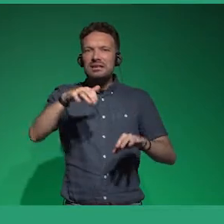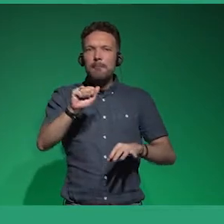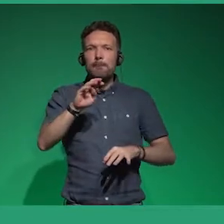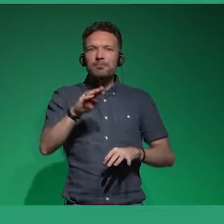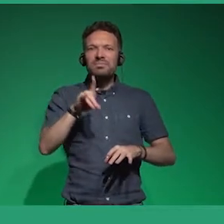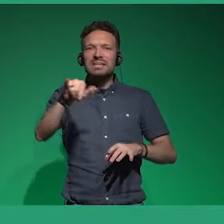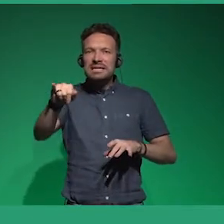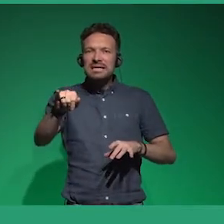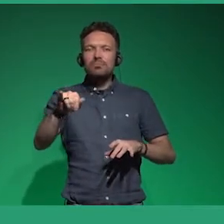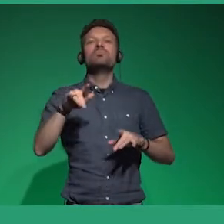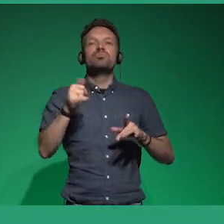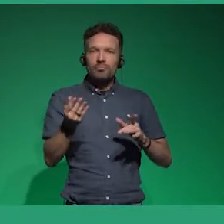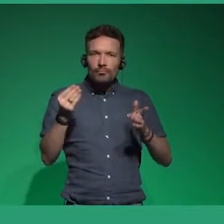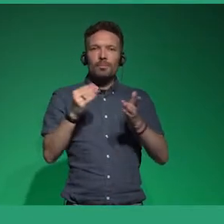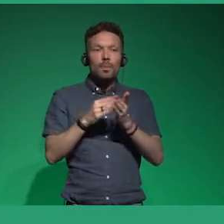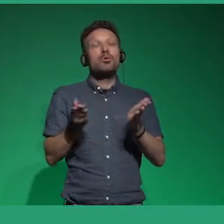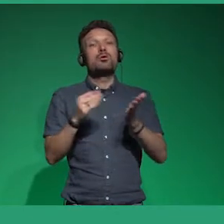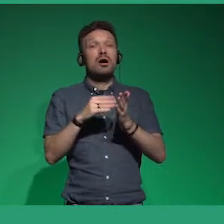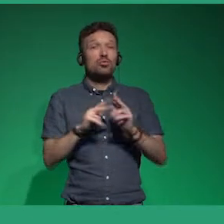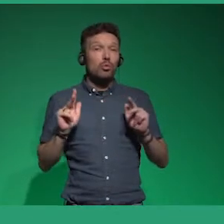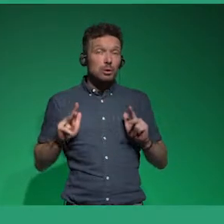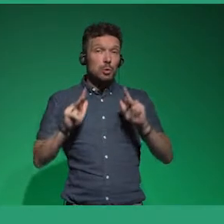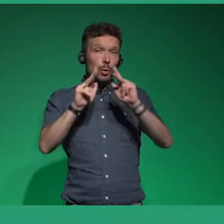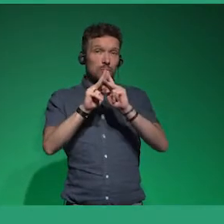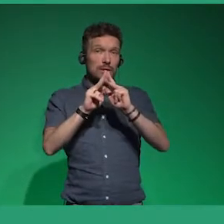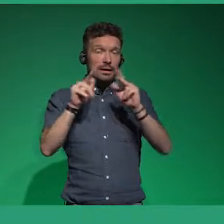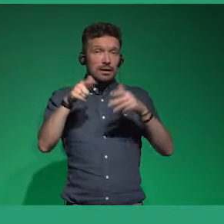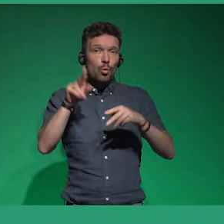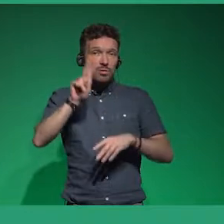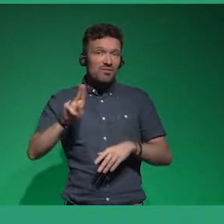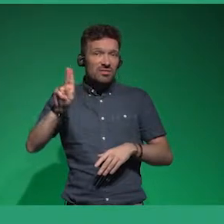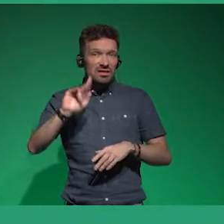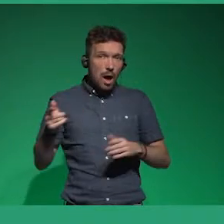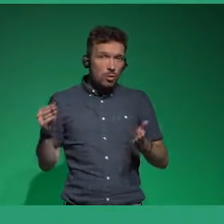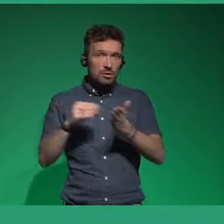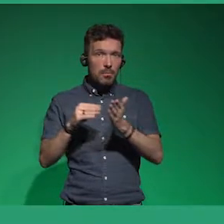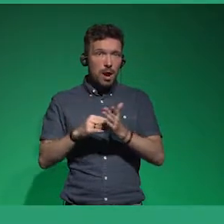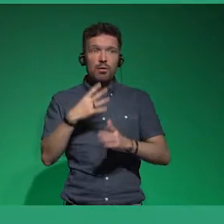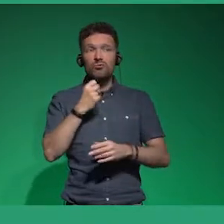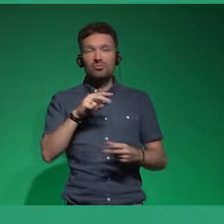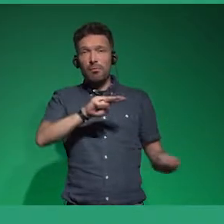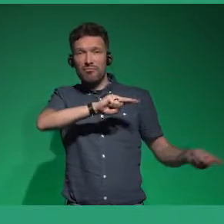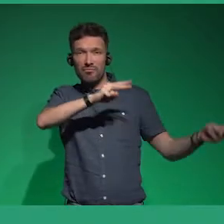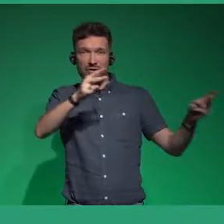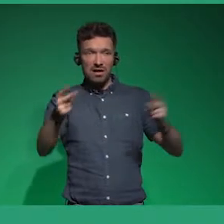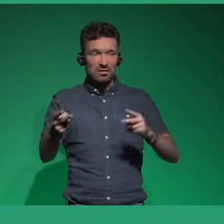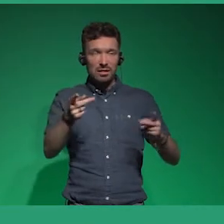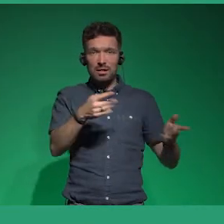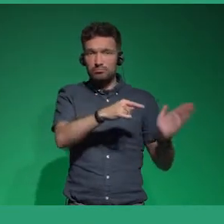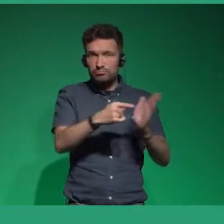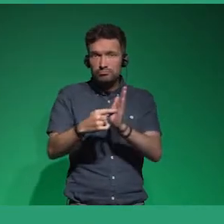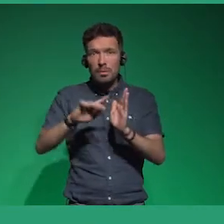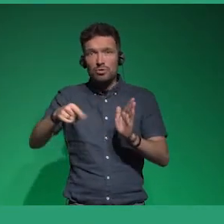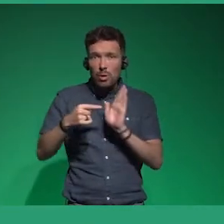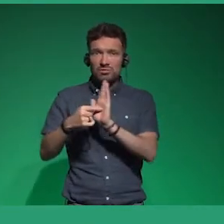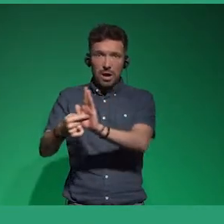it with the people over there also. And we try to invite like artists also to